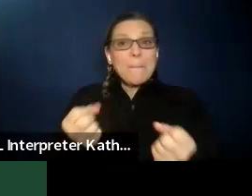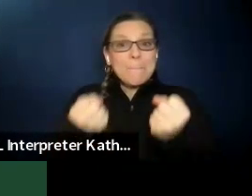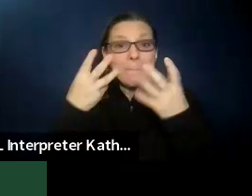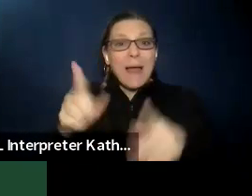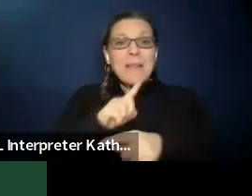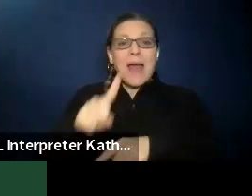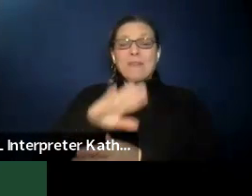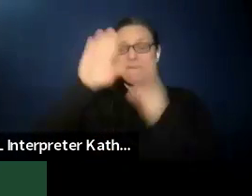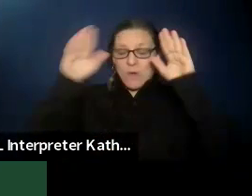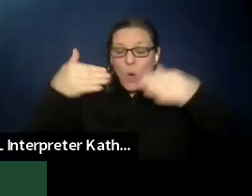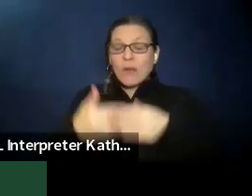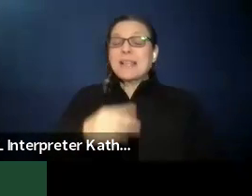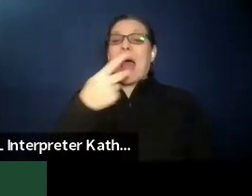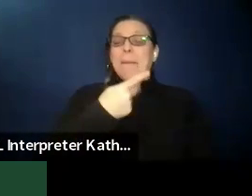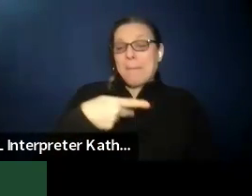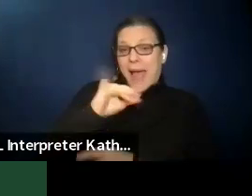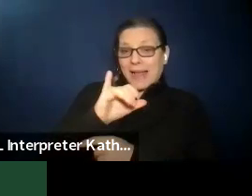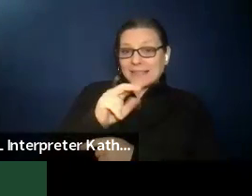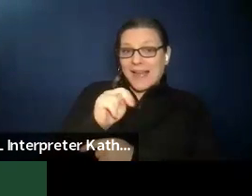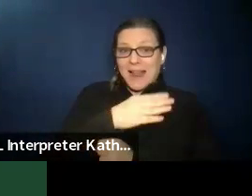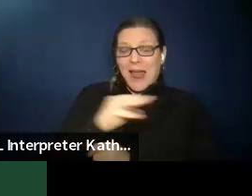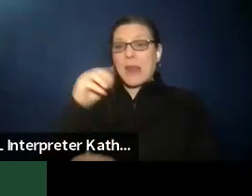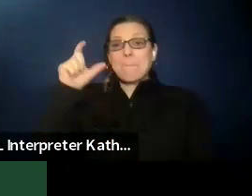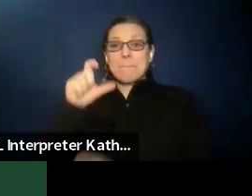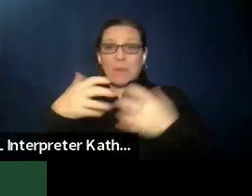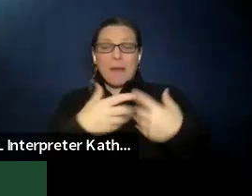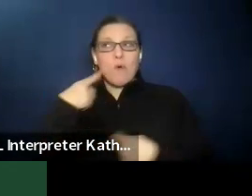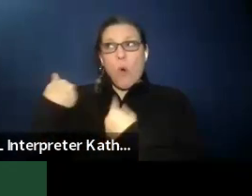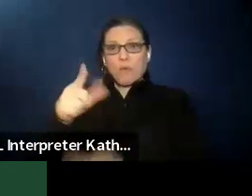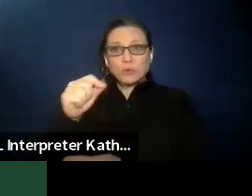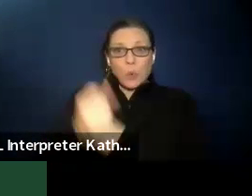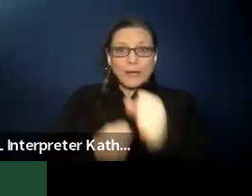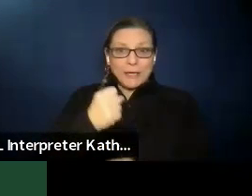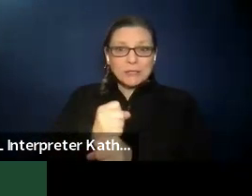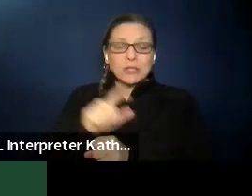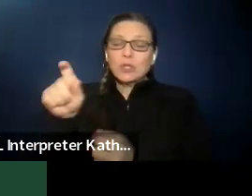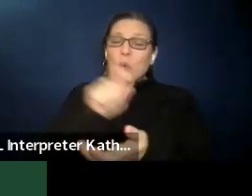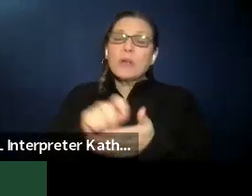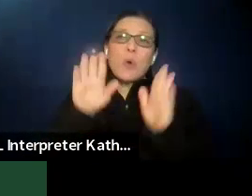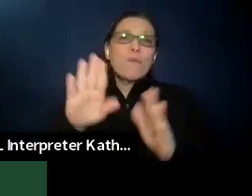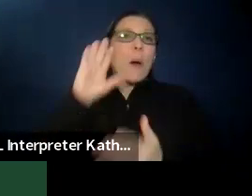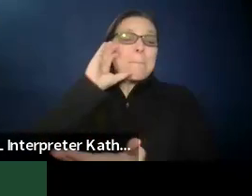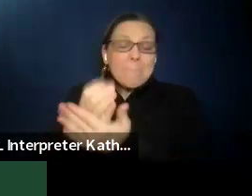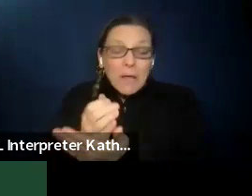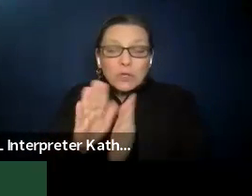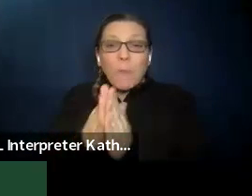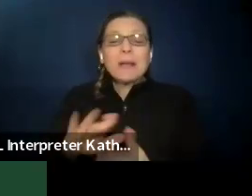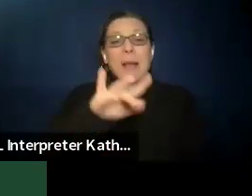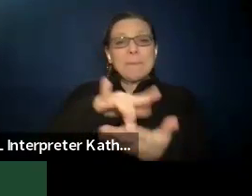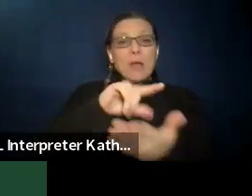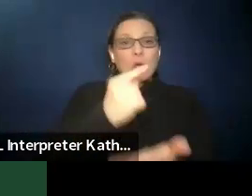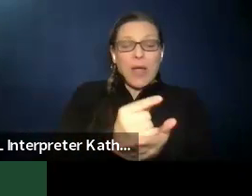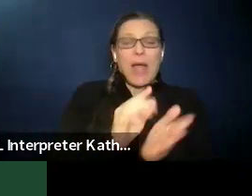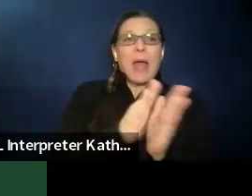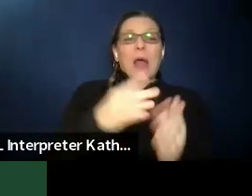Pakistani American and Muslim characters for over 2 decades. She writes award-winning picture books and middle grade novels, including Amina's